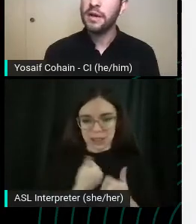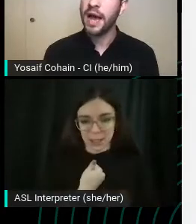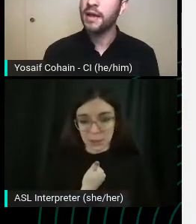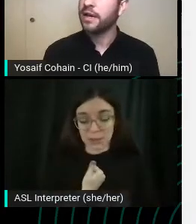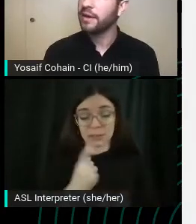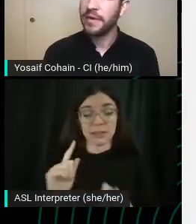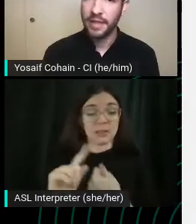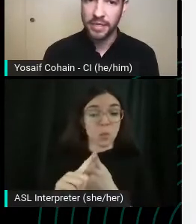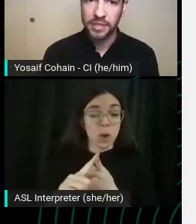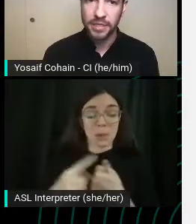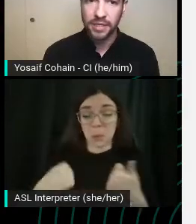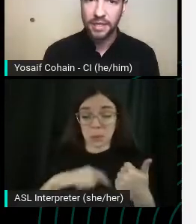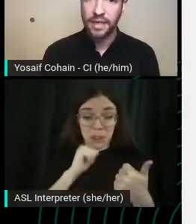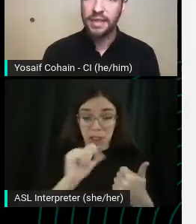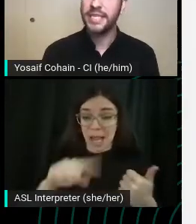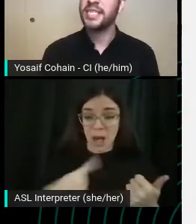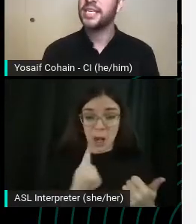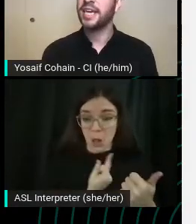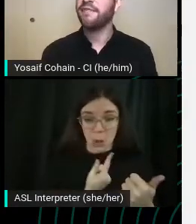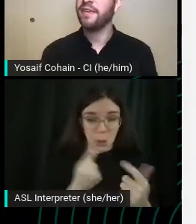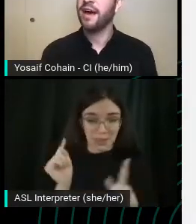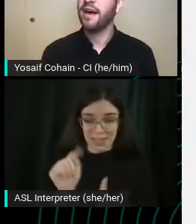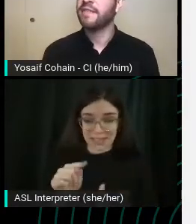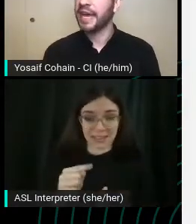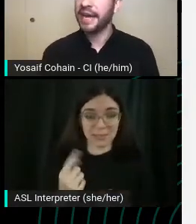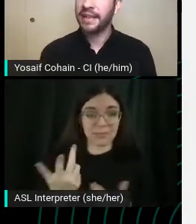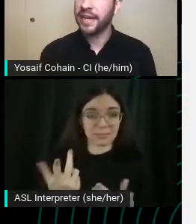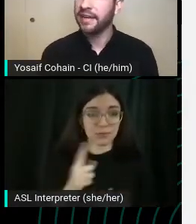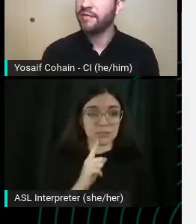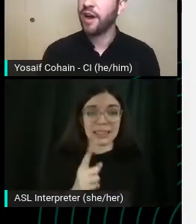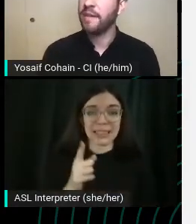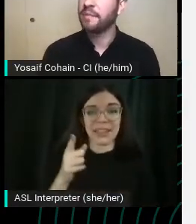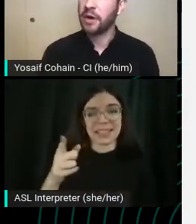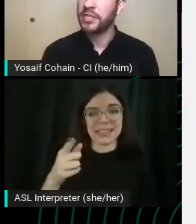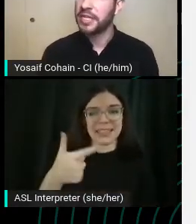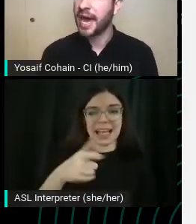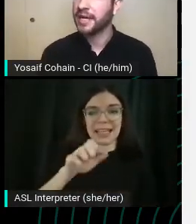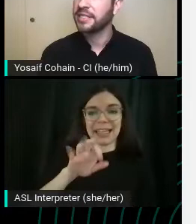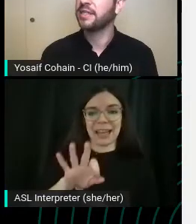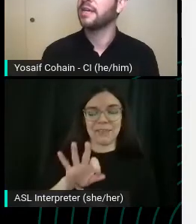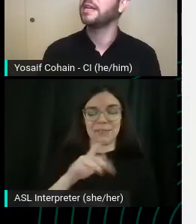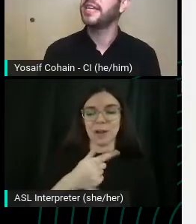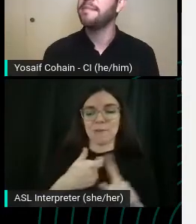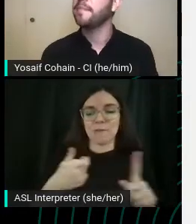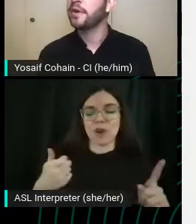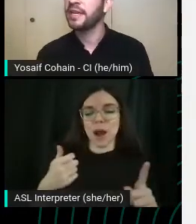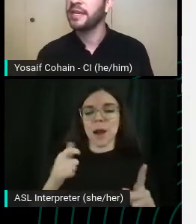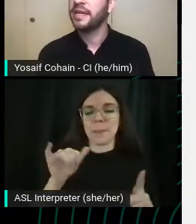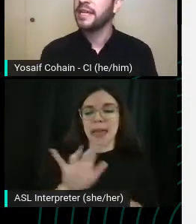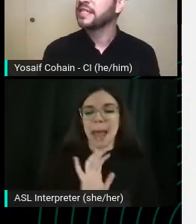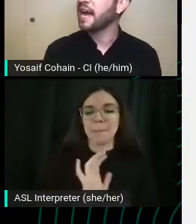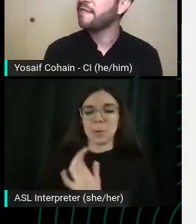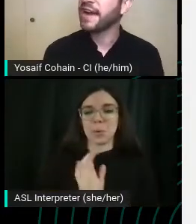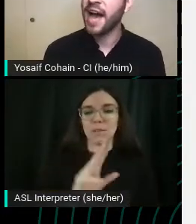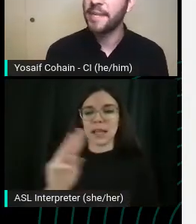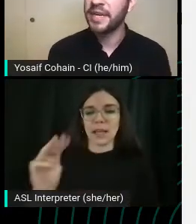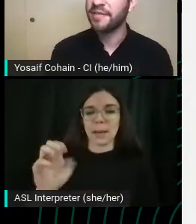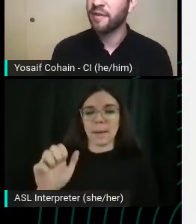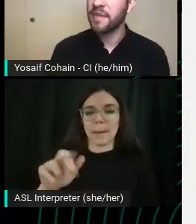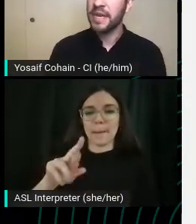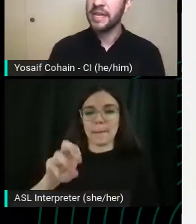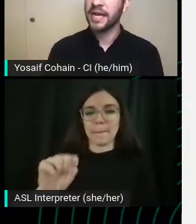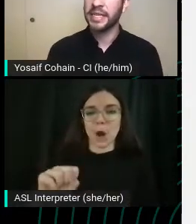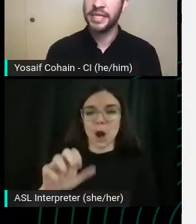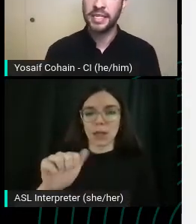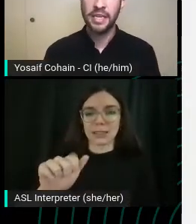we are not alone in this. This is a gif of the alien from Mars Attacks, the Tim Burton sci-fi comedy